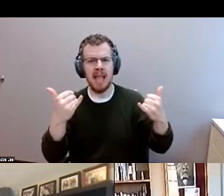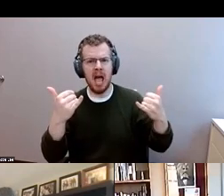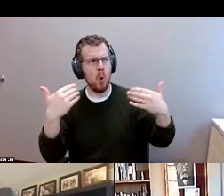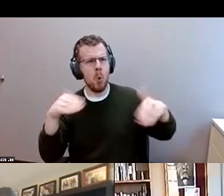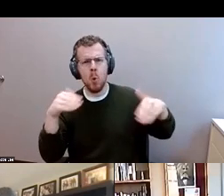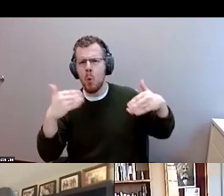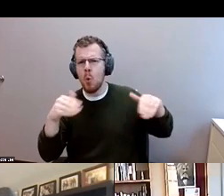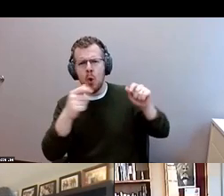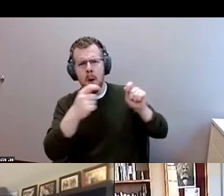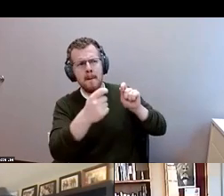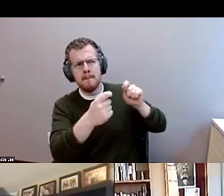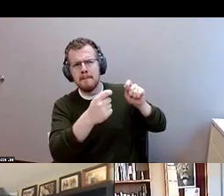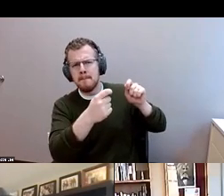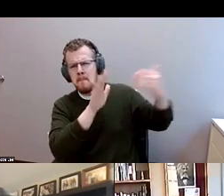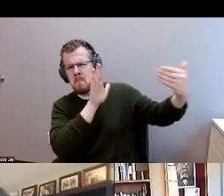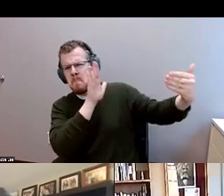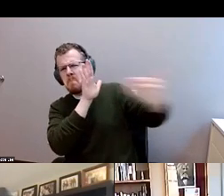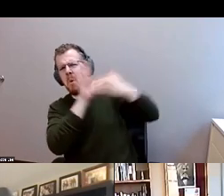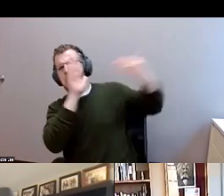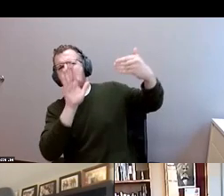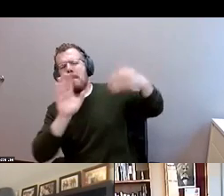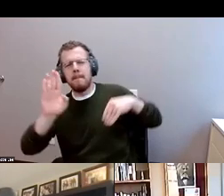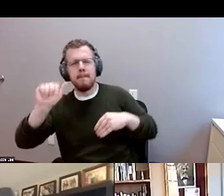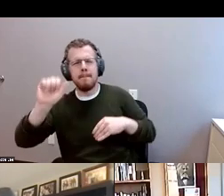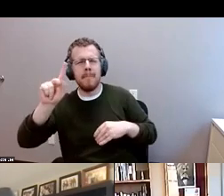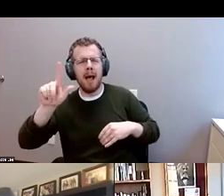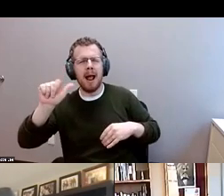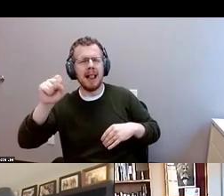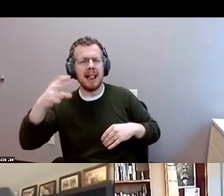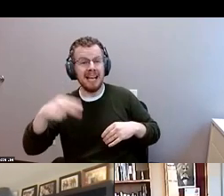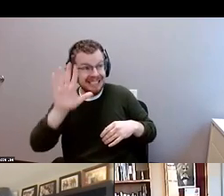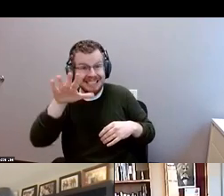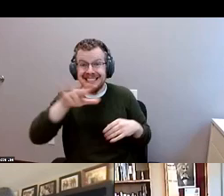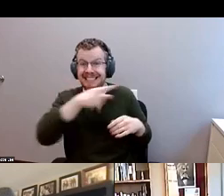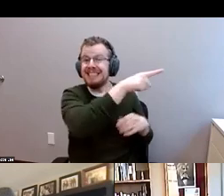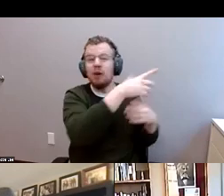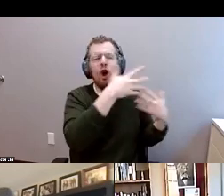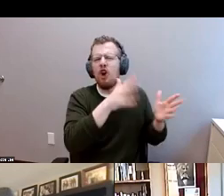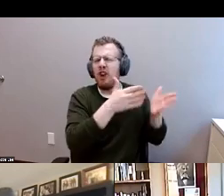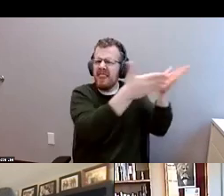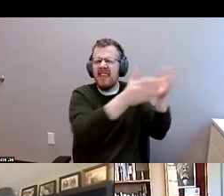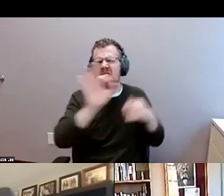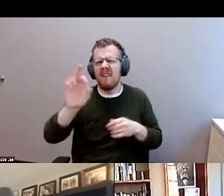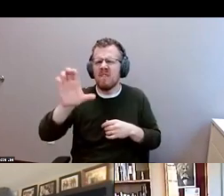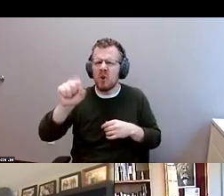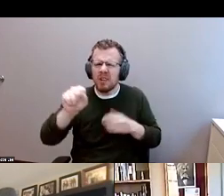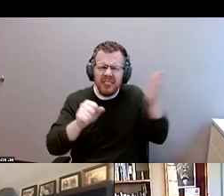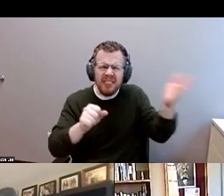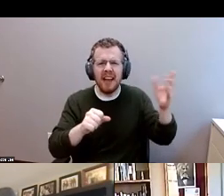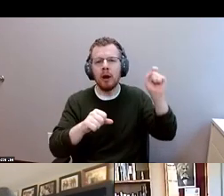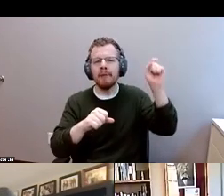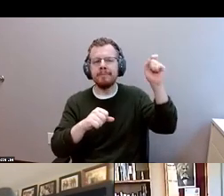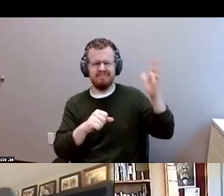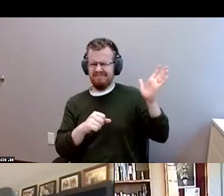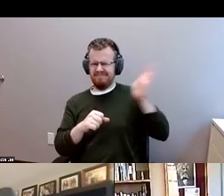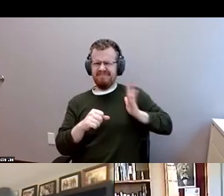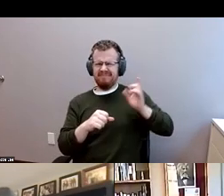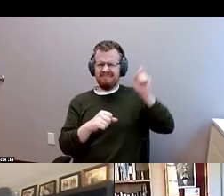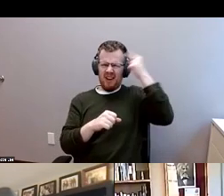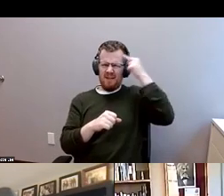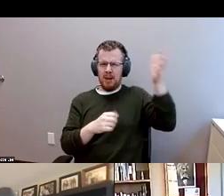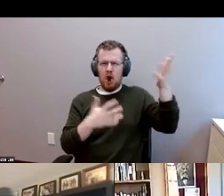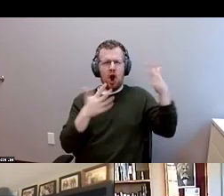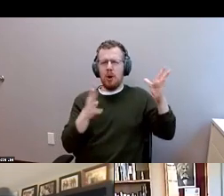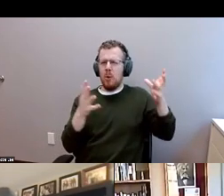and severe. And I think those forces were always there. I mean, we saw in the previous administration, there was already an effort to ban diversity,